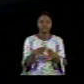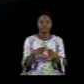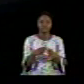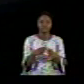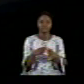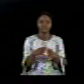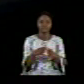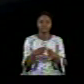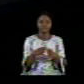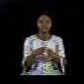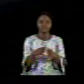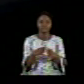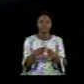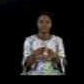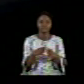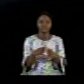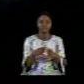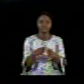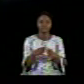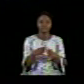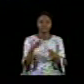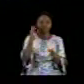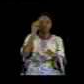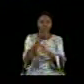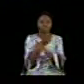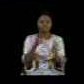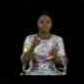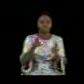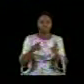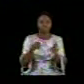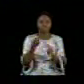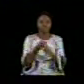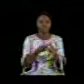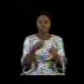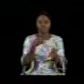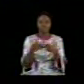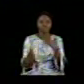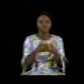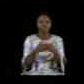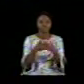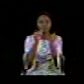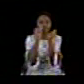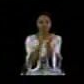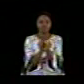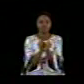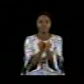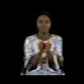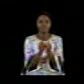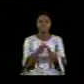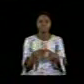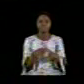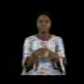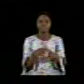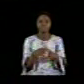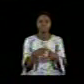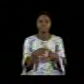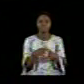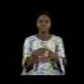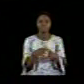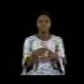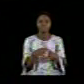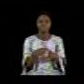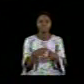from whatever has you bound. So let's lift our hearts and sing to him the sacrifice